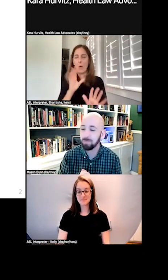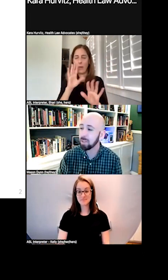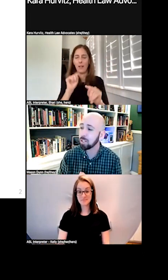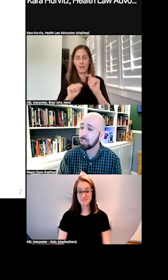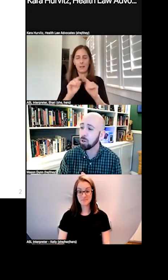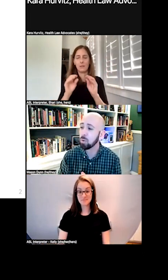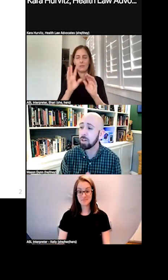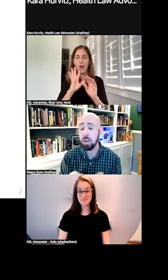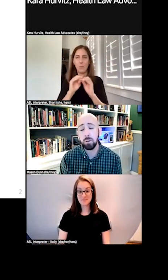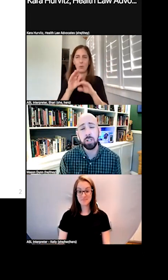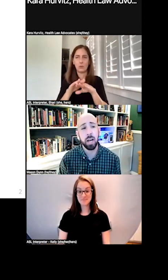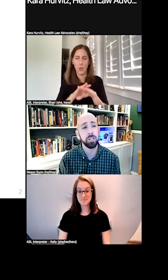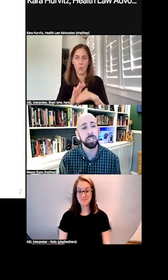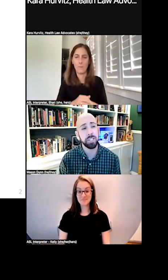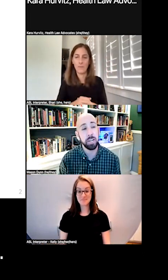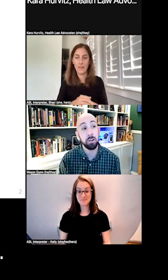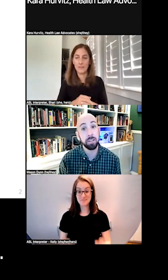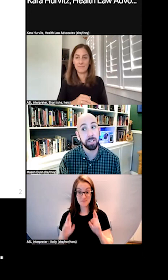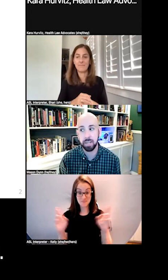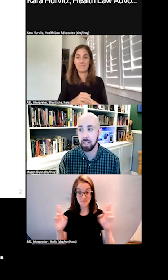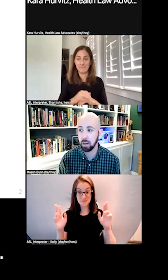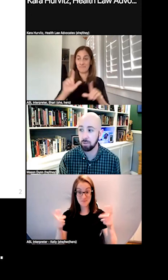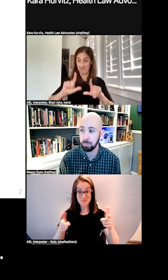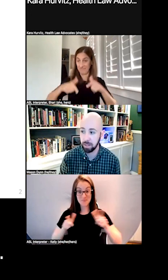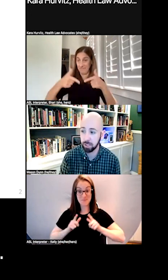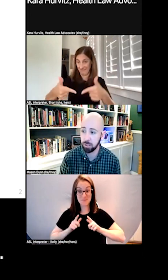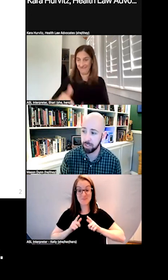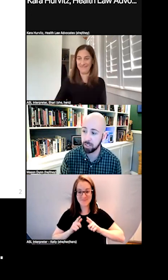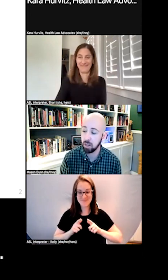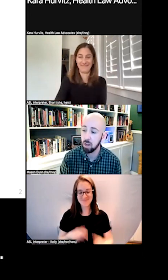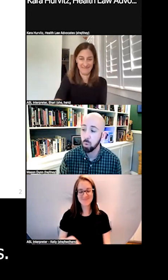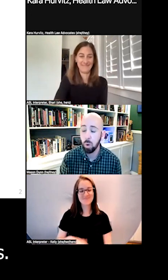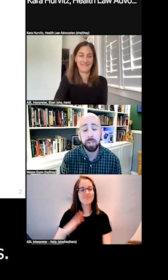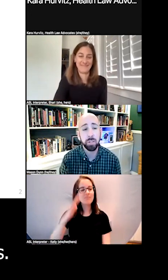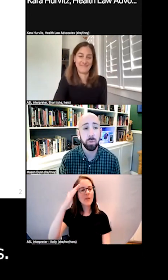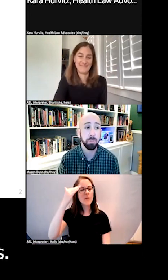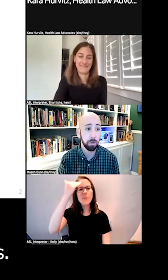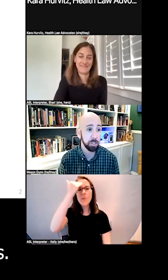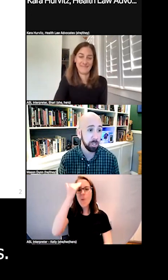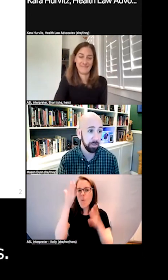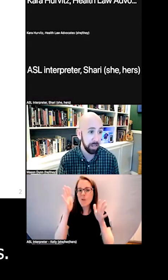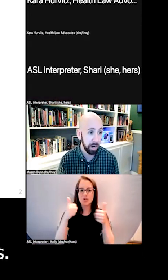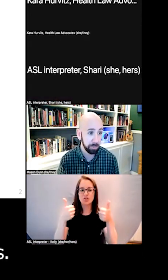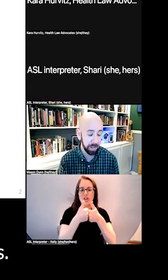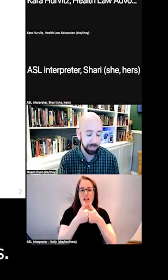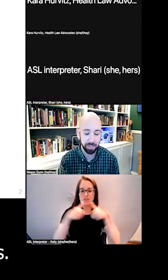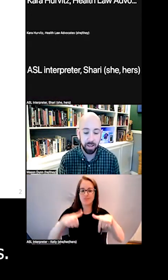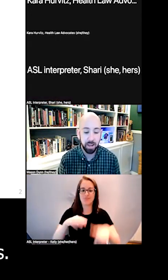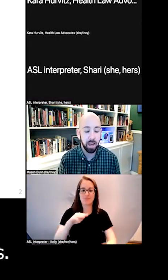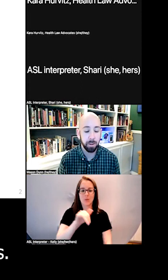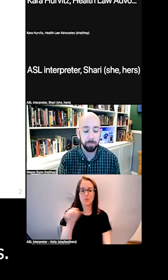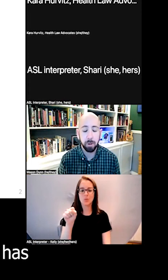So known challenges here in the state of Massachusetts. One is with birth certificate